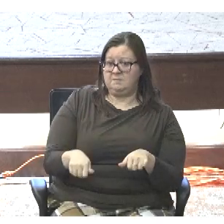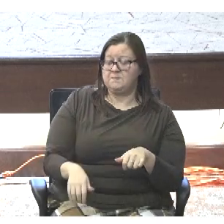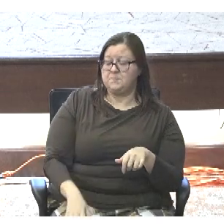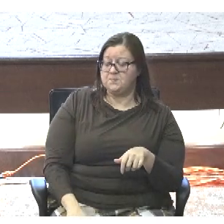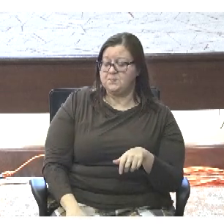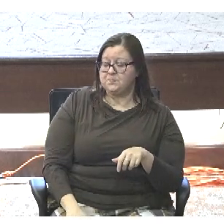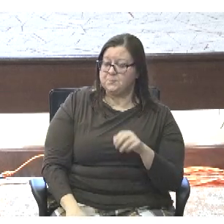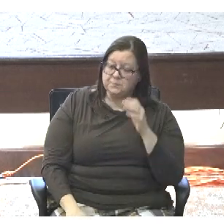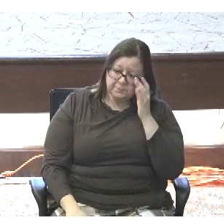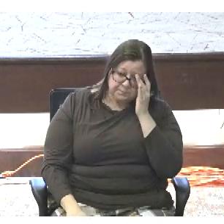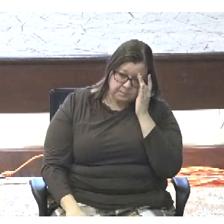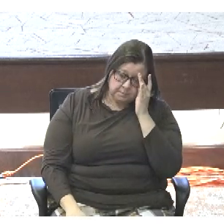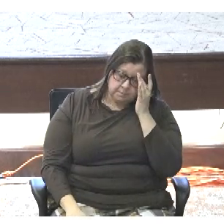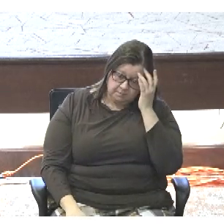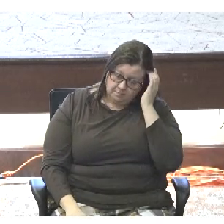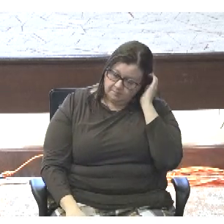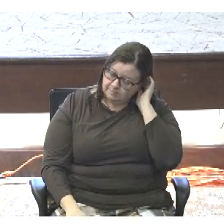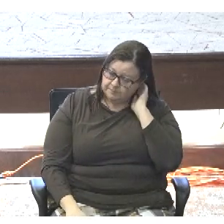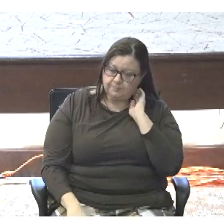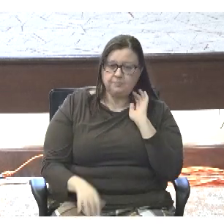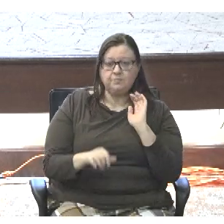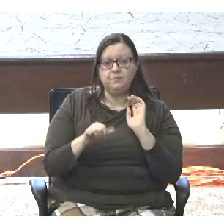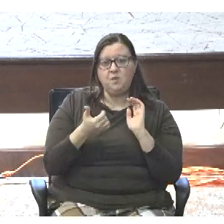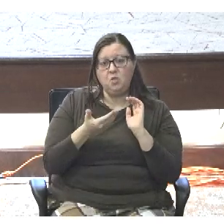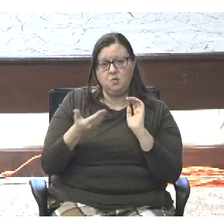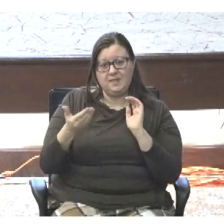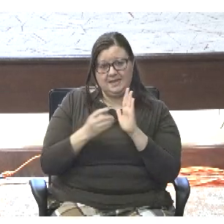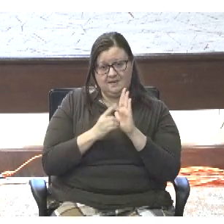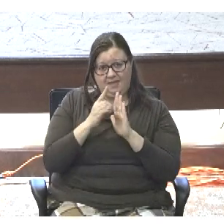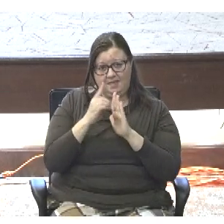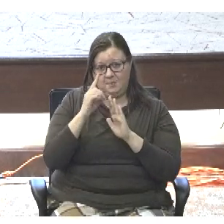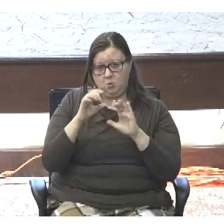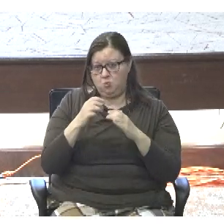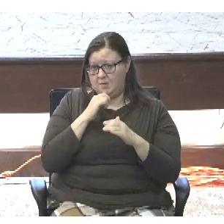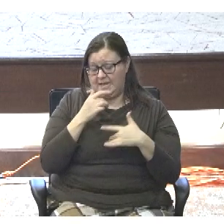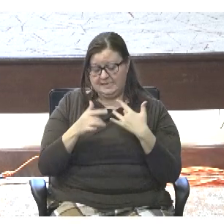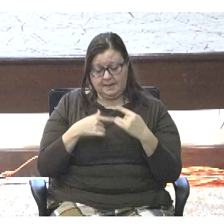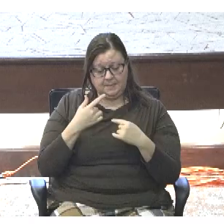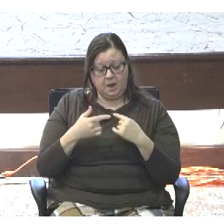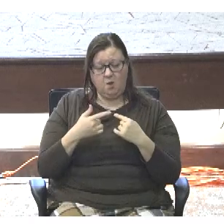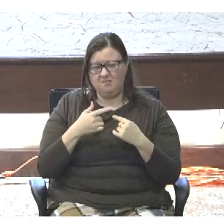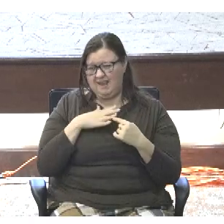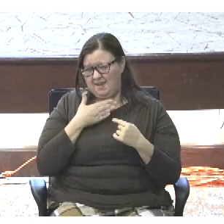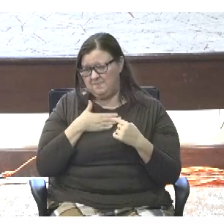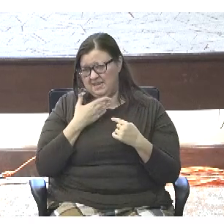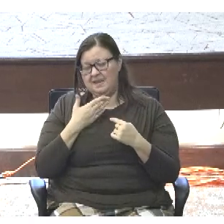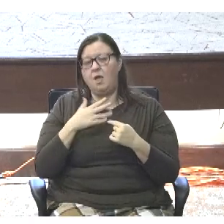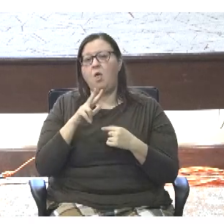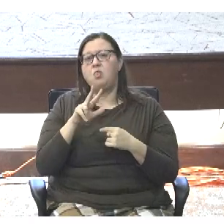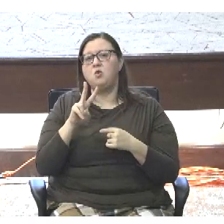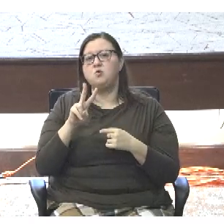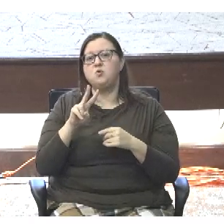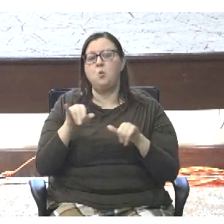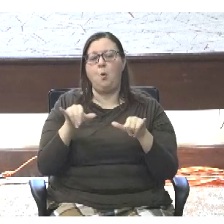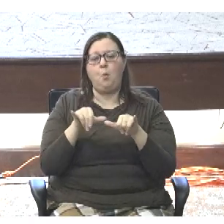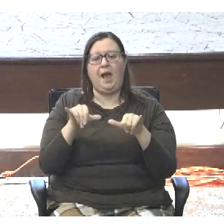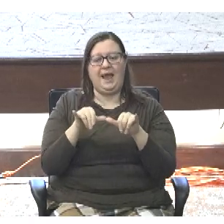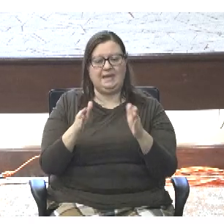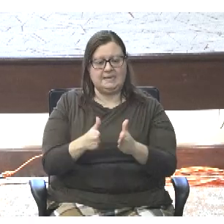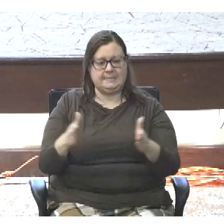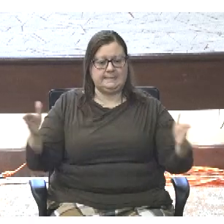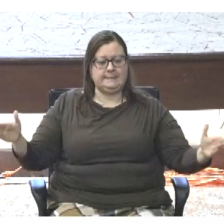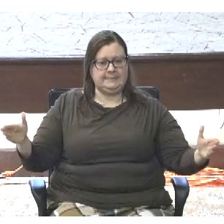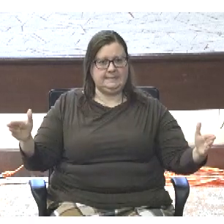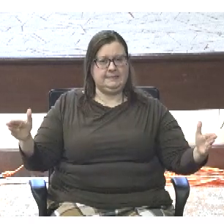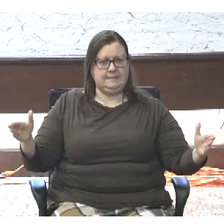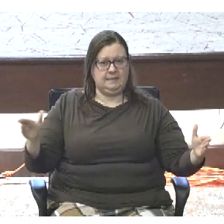The other thing that the development group was not excited about at all was we were proposing a 32-foot wide street.